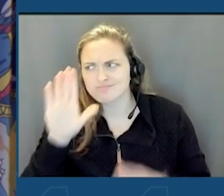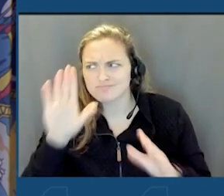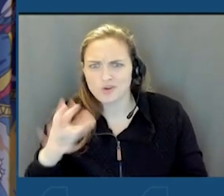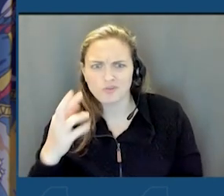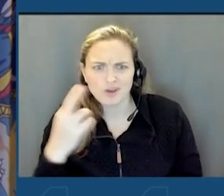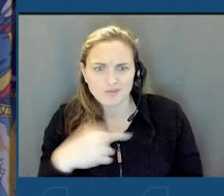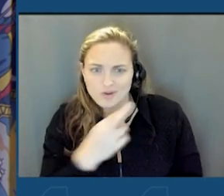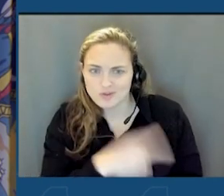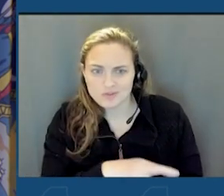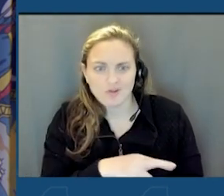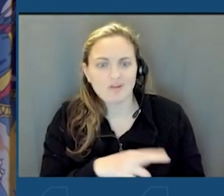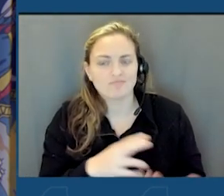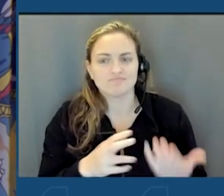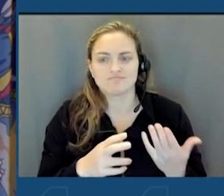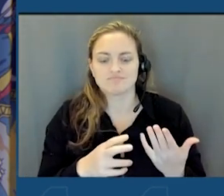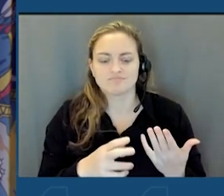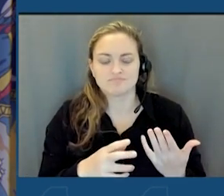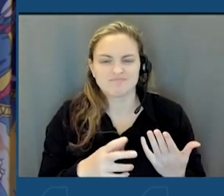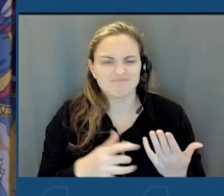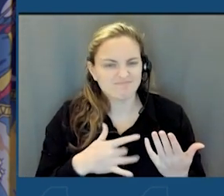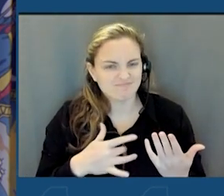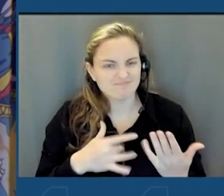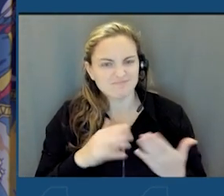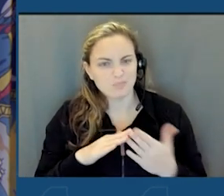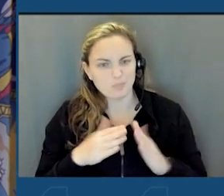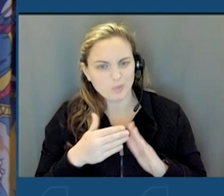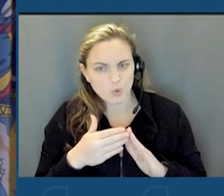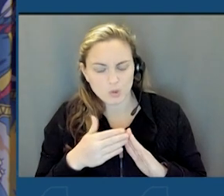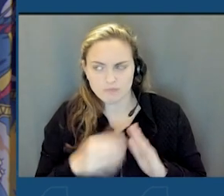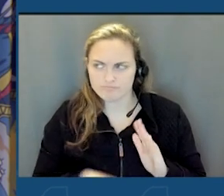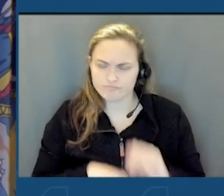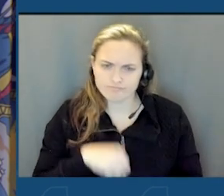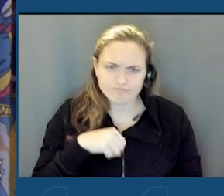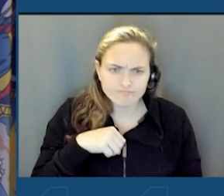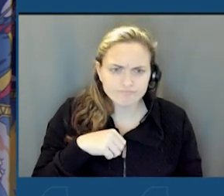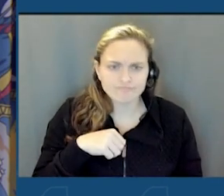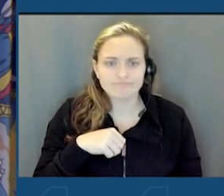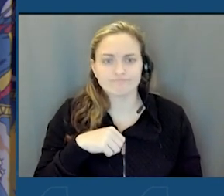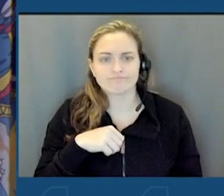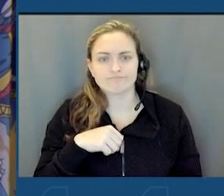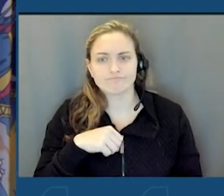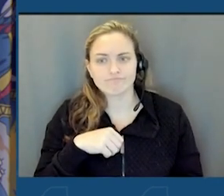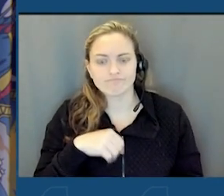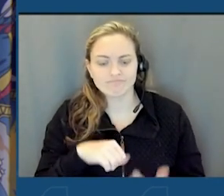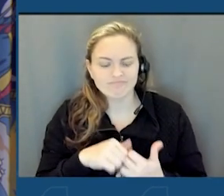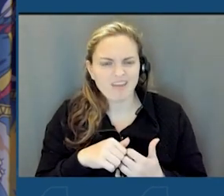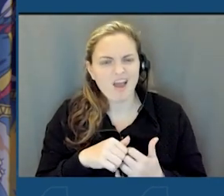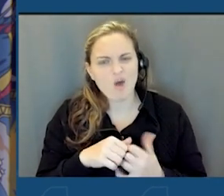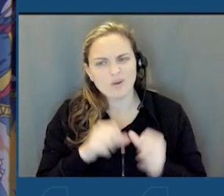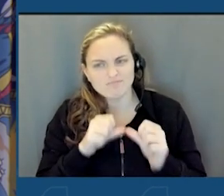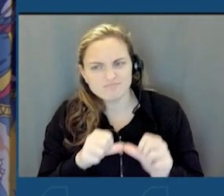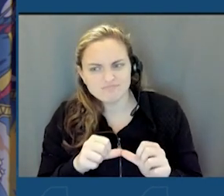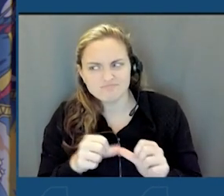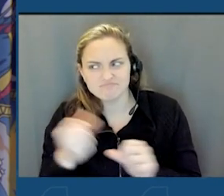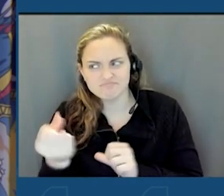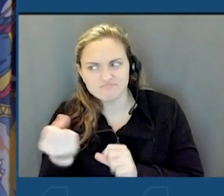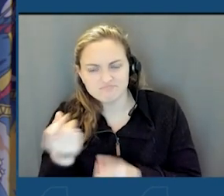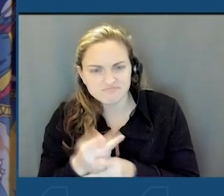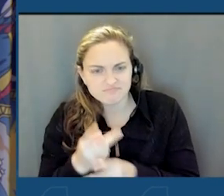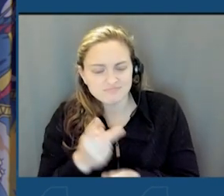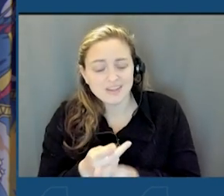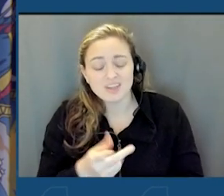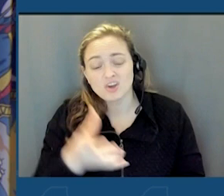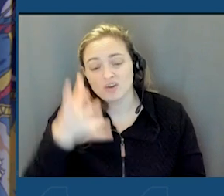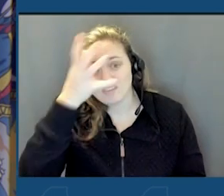well. I mean, just a sense of community. He was so proud of how he had hung on. We talked about his loss of his father and his uncle during